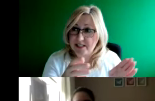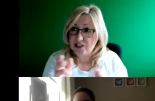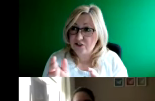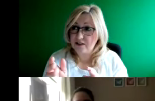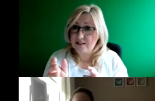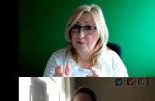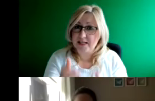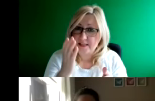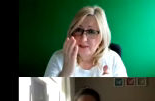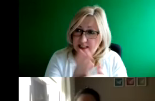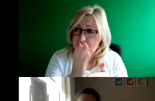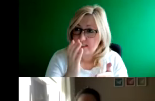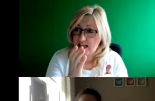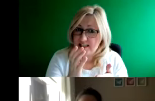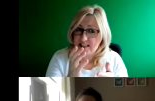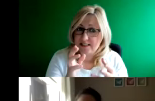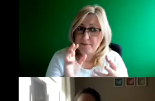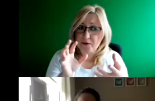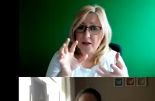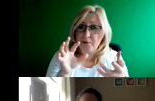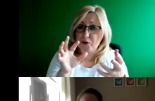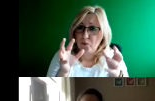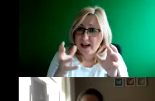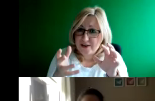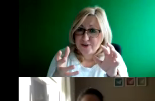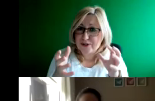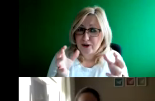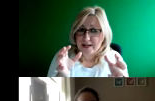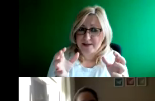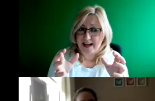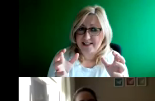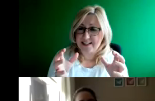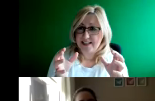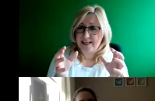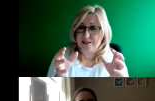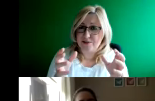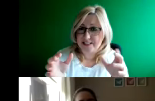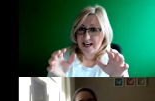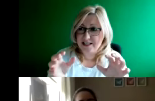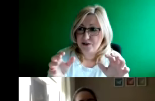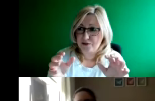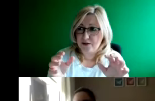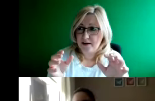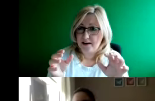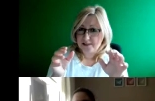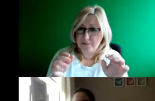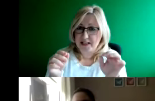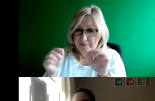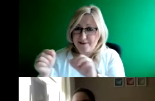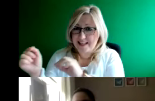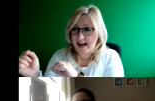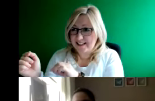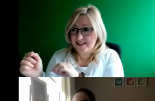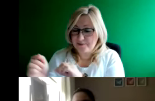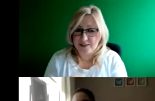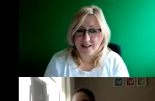be procedural, some things can be instantaneous, but the way you describe an act is going to tell you something